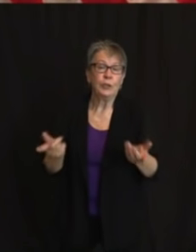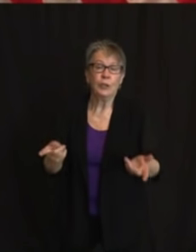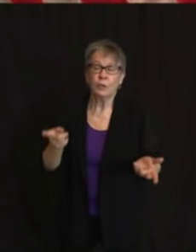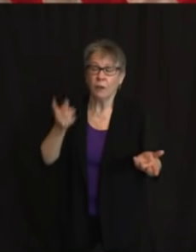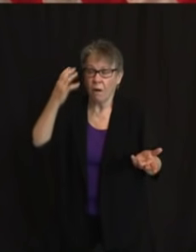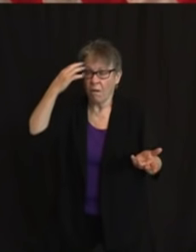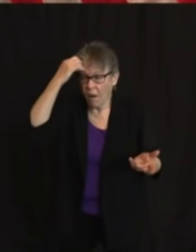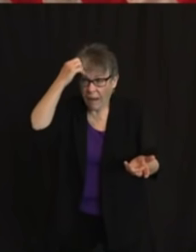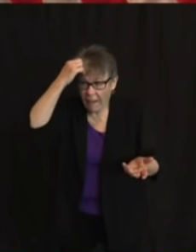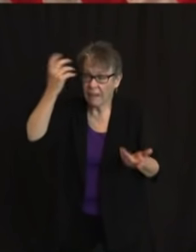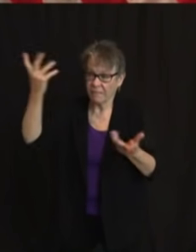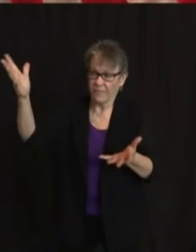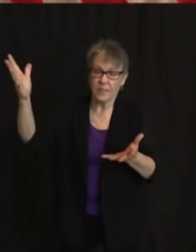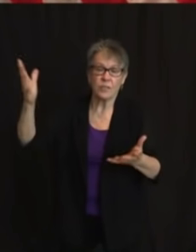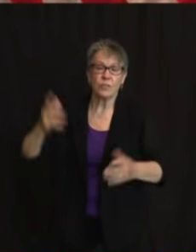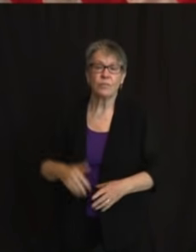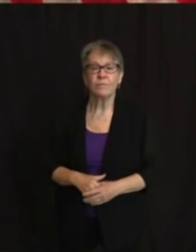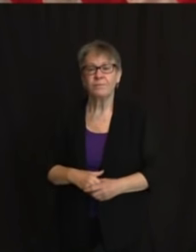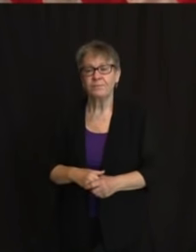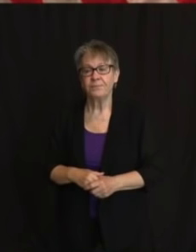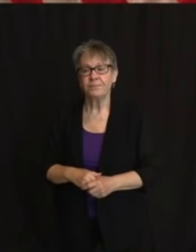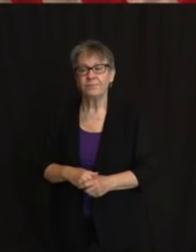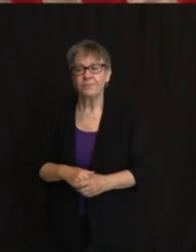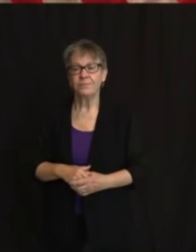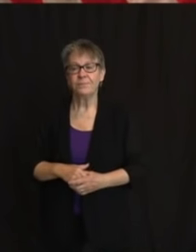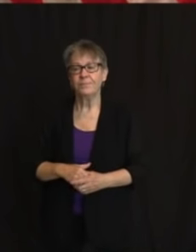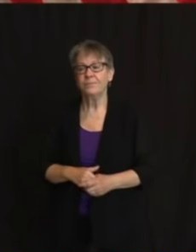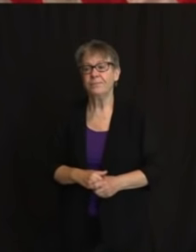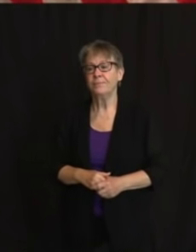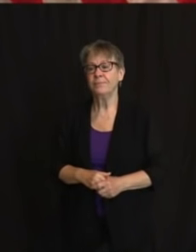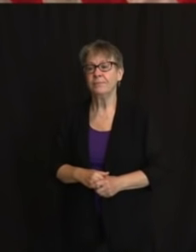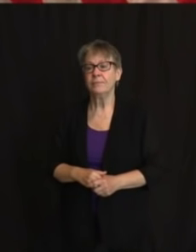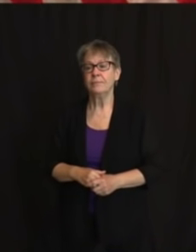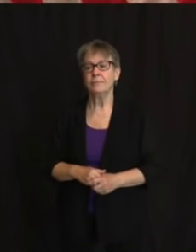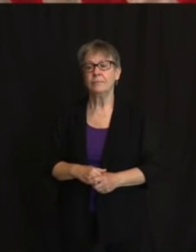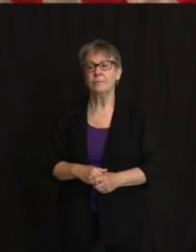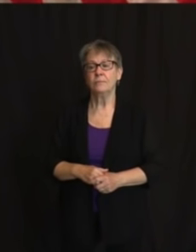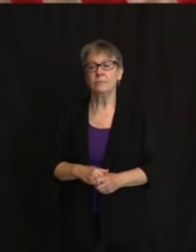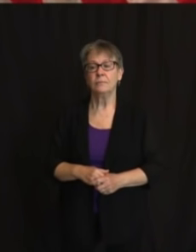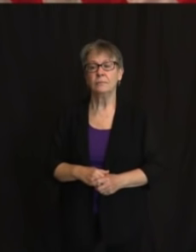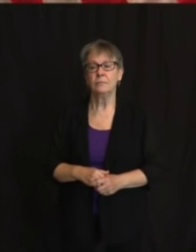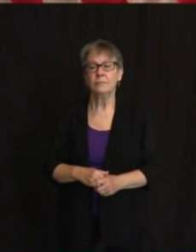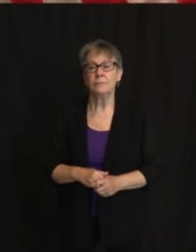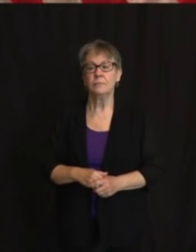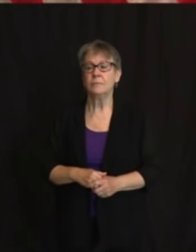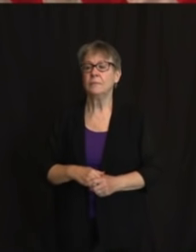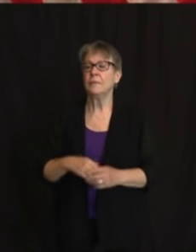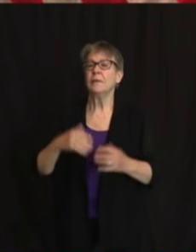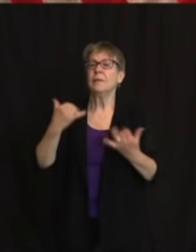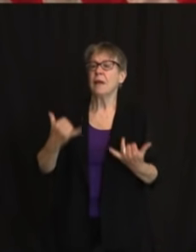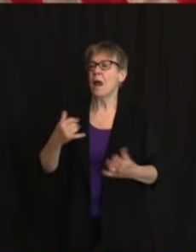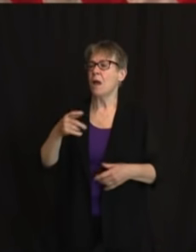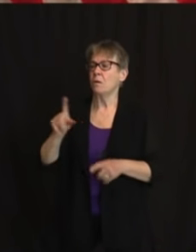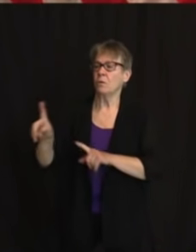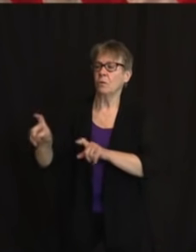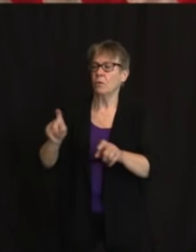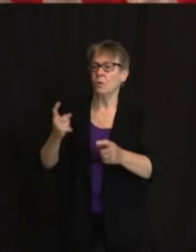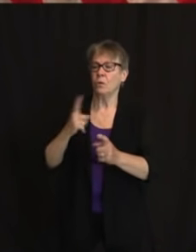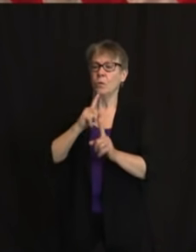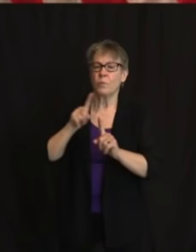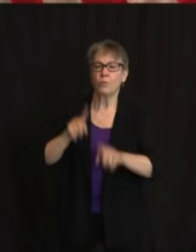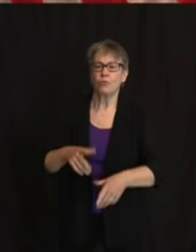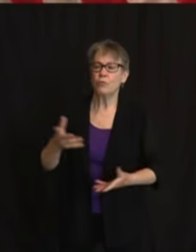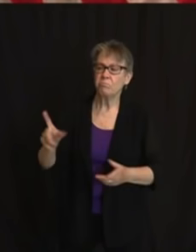Hold on one second. There we go. Martell, thank you. You're going to be with our mic today. The school's order, is it talk about colleges and